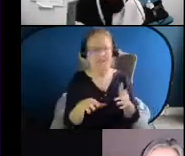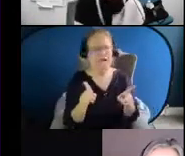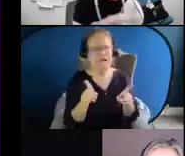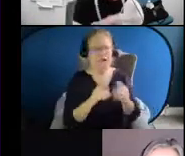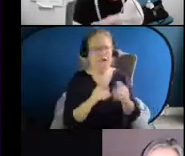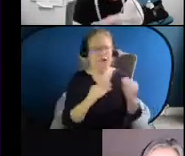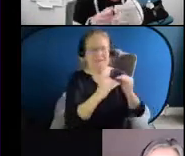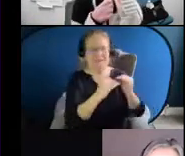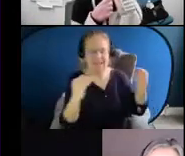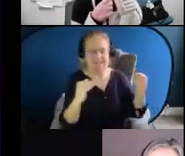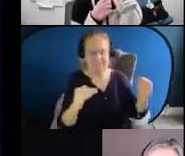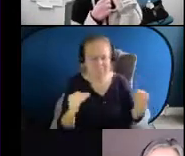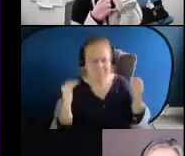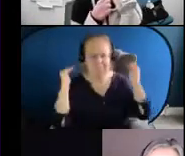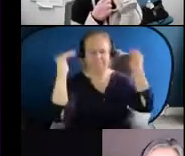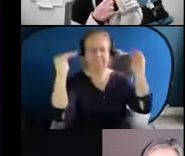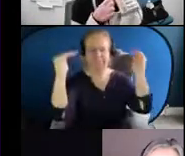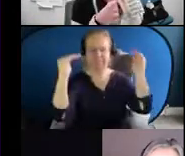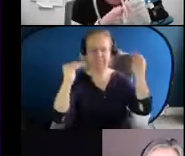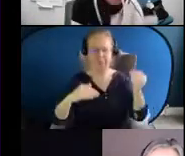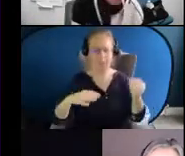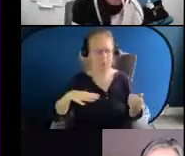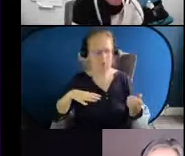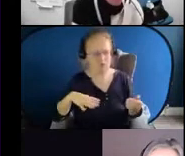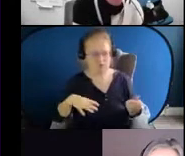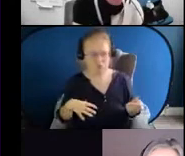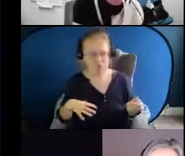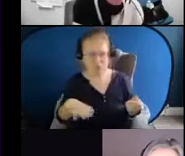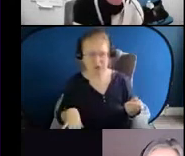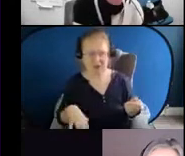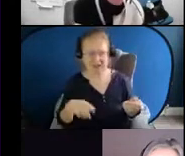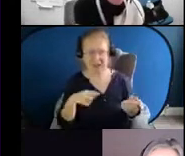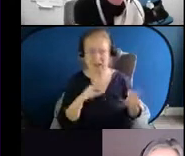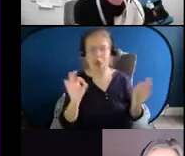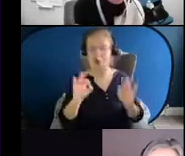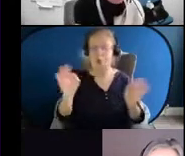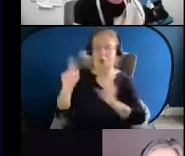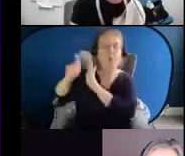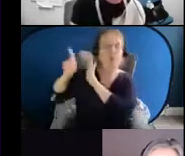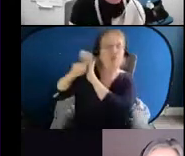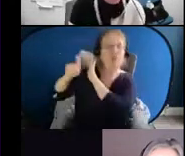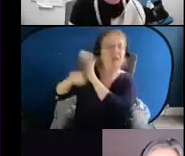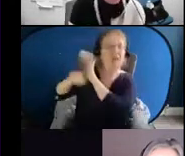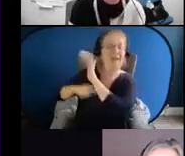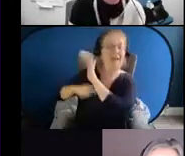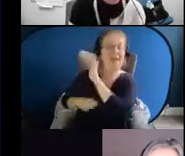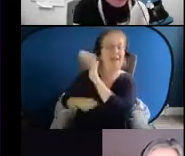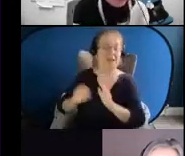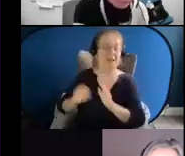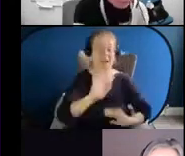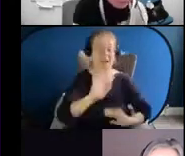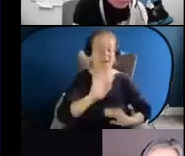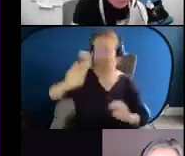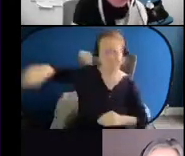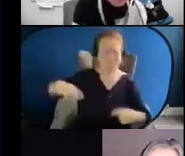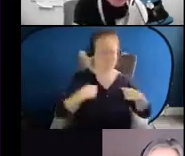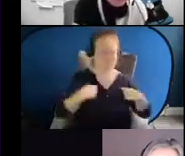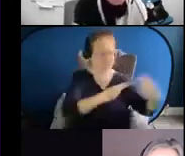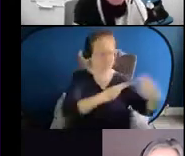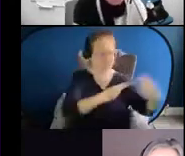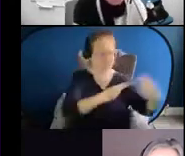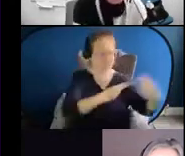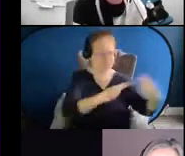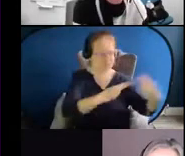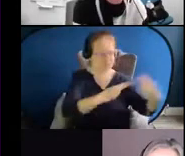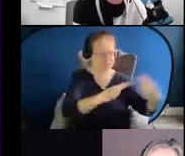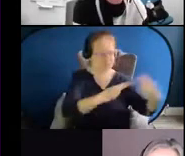standards and requirements, you know, unencumbered by any other regulations out there. They're taking it upon themselves to try and do that. And